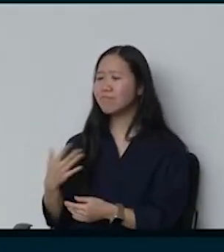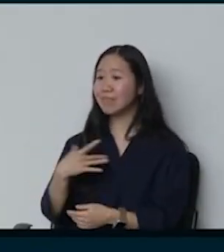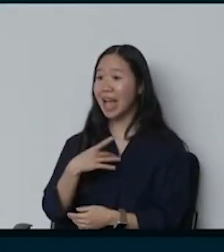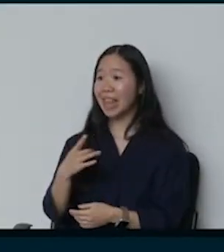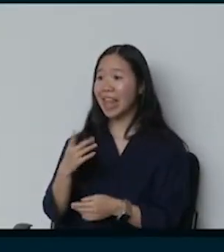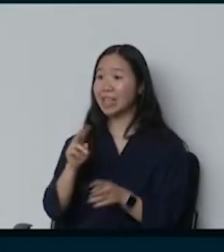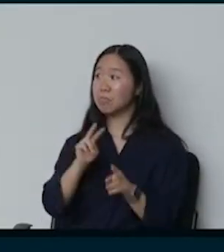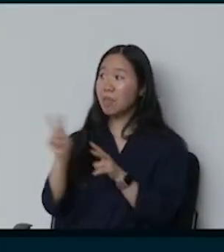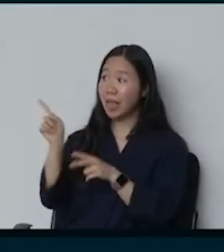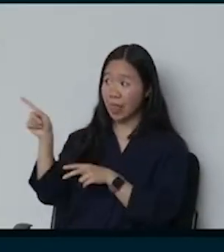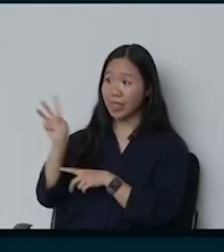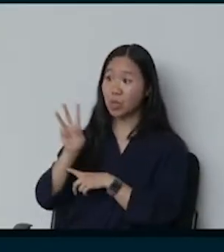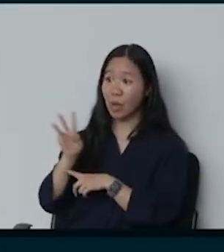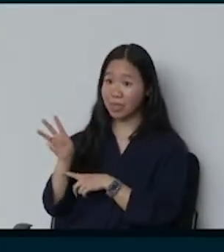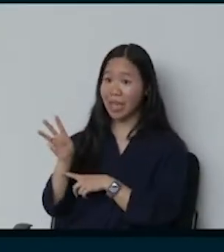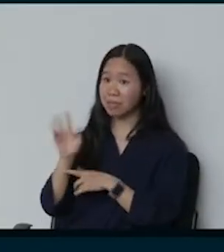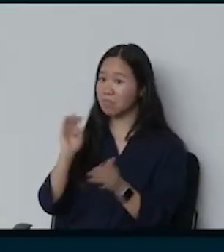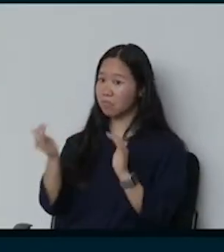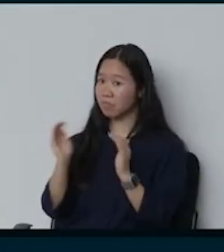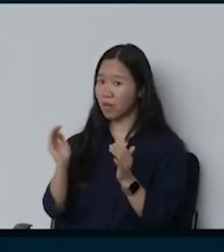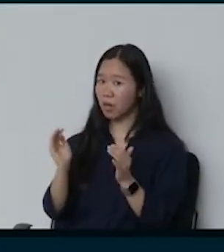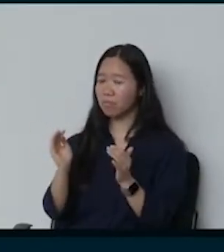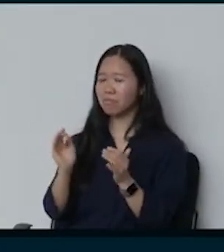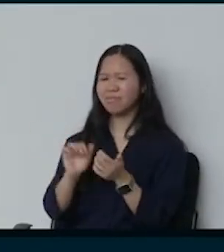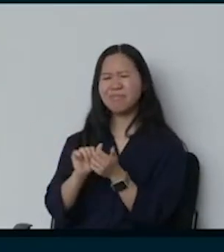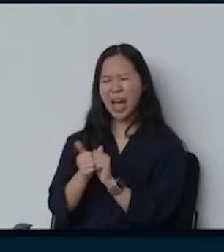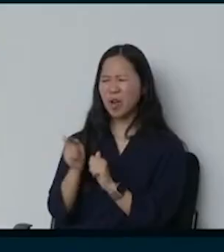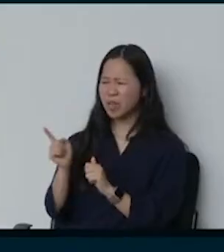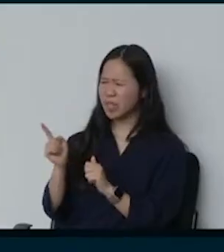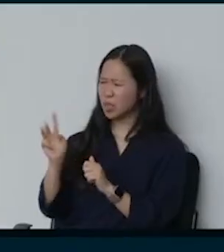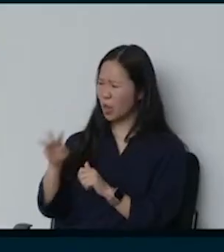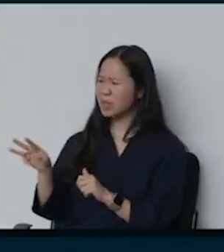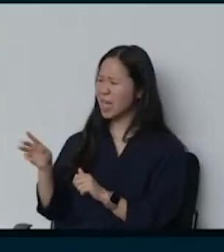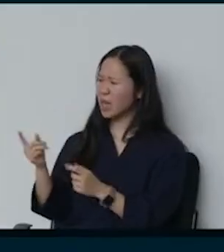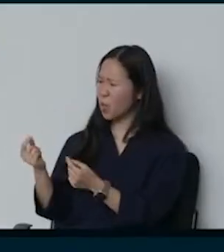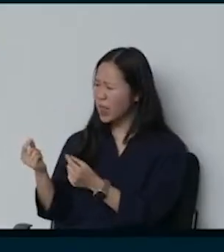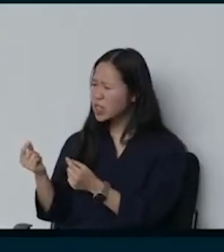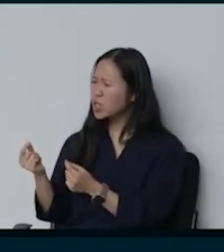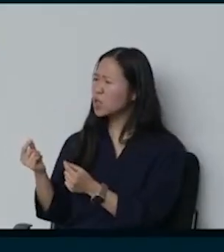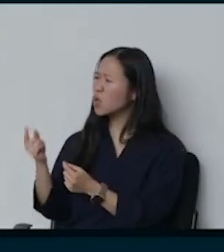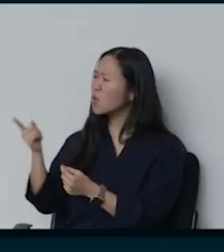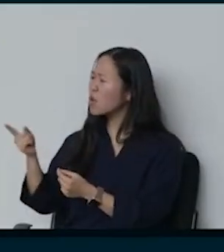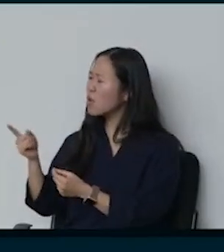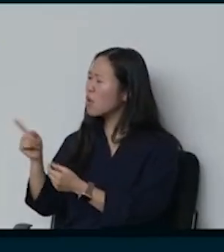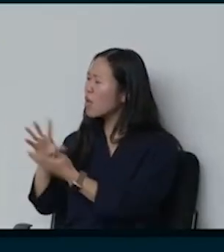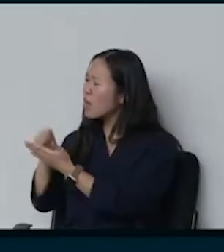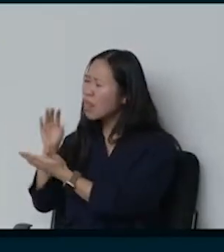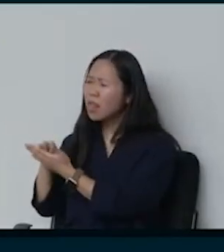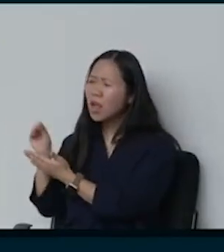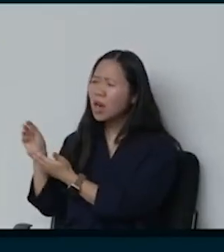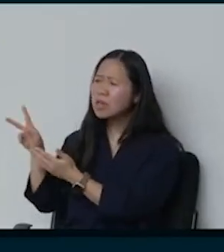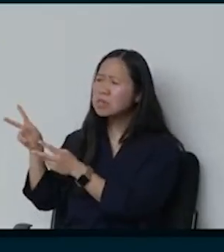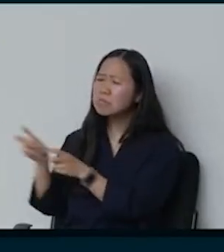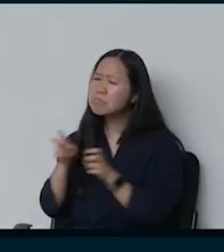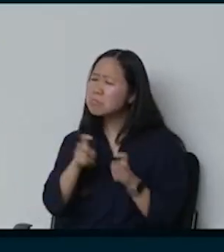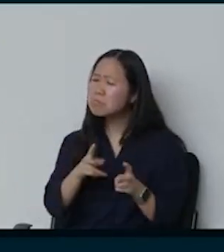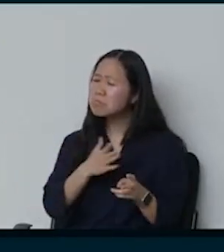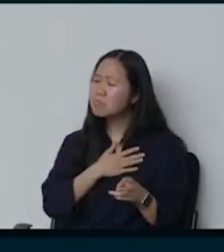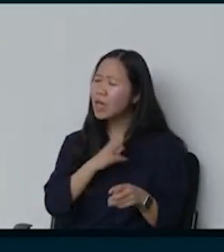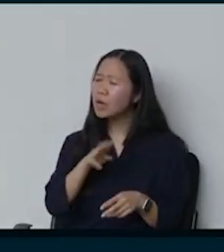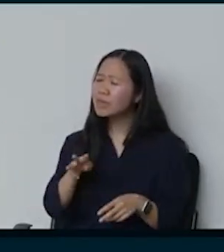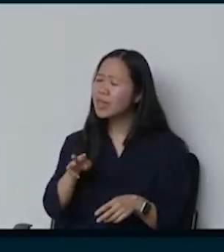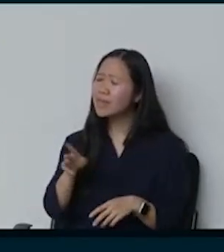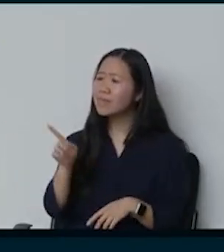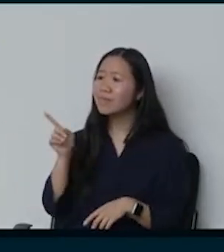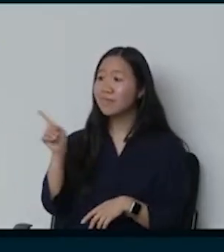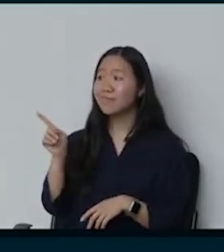and compare and say, okay, how did this website do it? And what can we take from this website? This website has a lot of credibility because